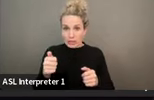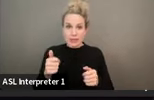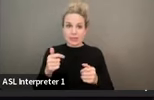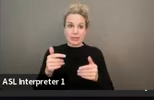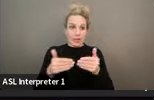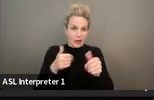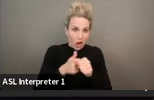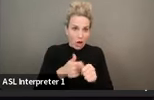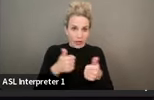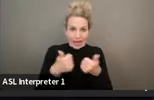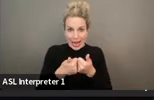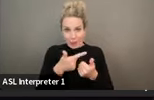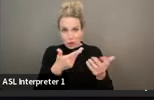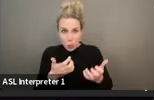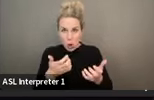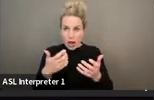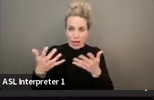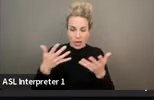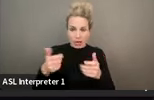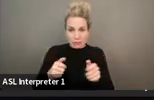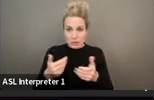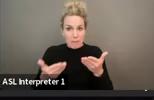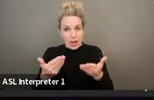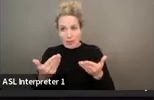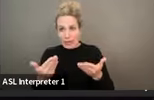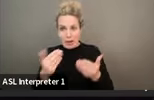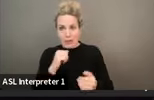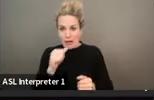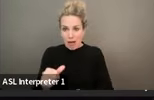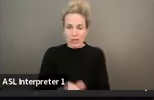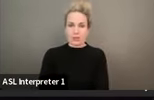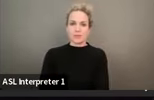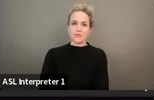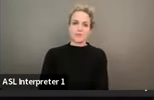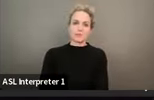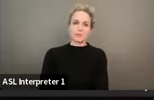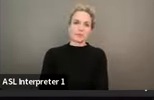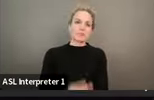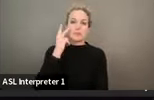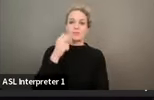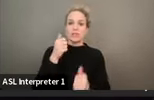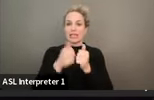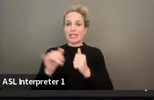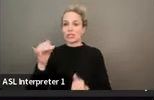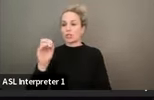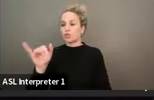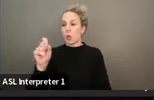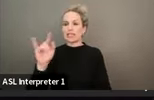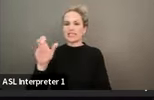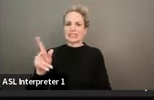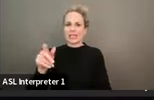to and as you need to? Maybe, maybe not, right? So you see each of these joysticks, they look very, very